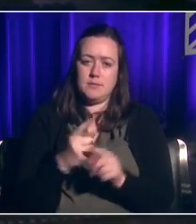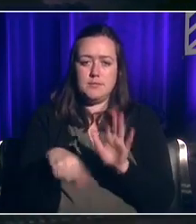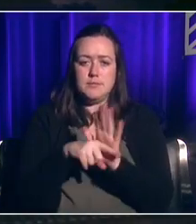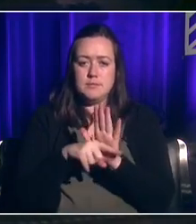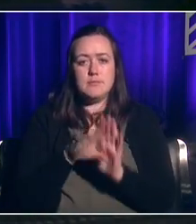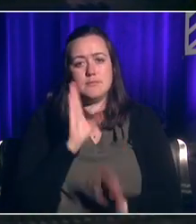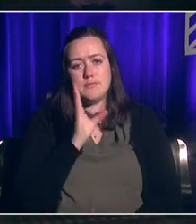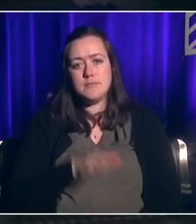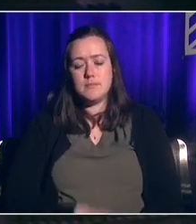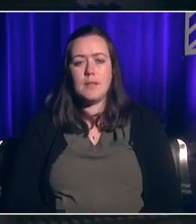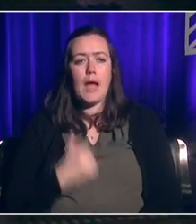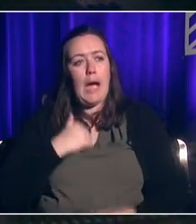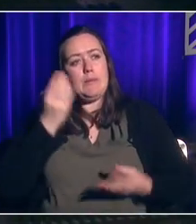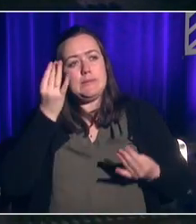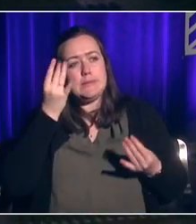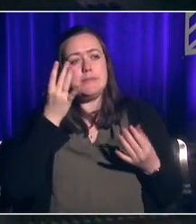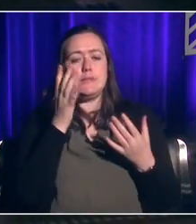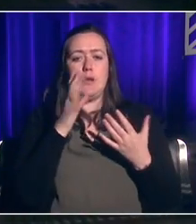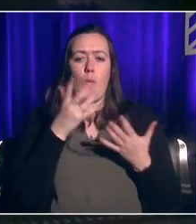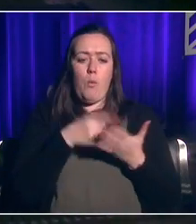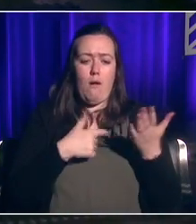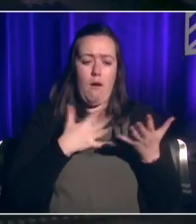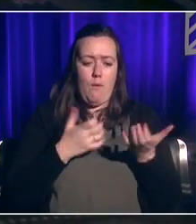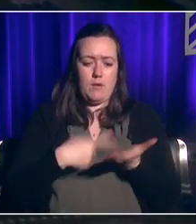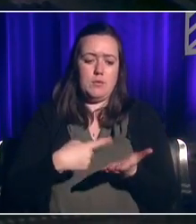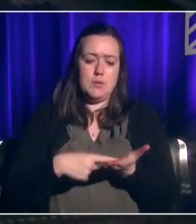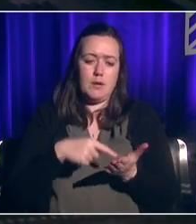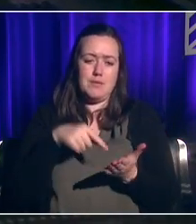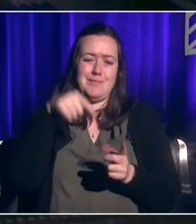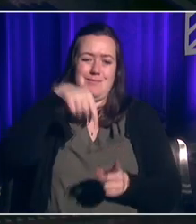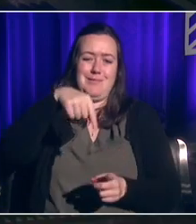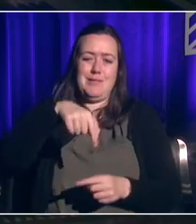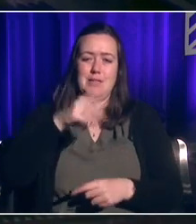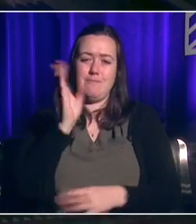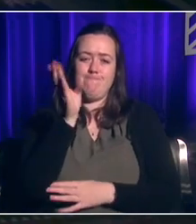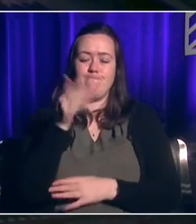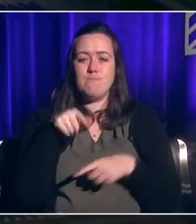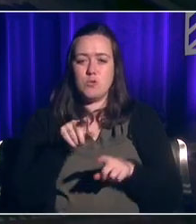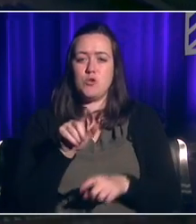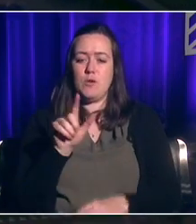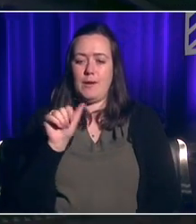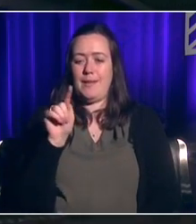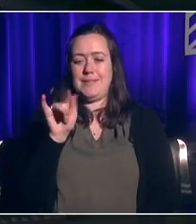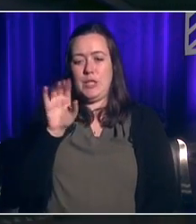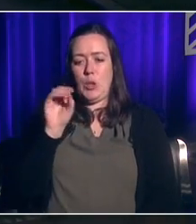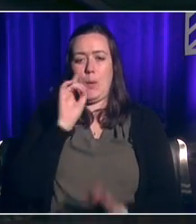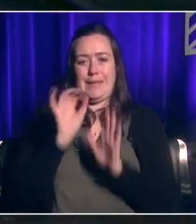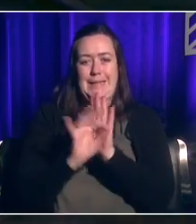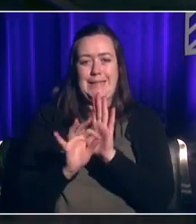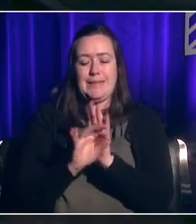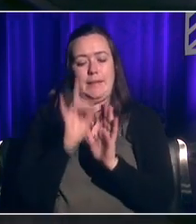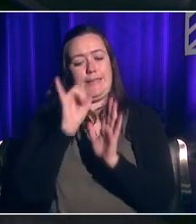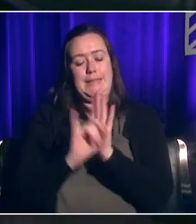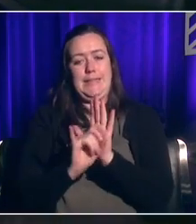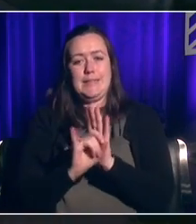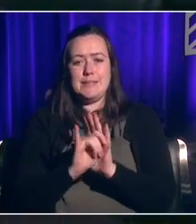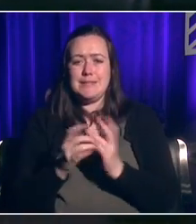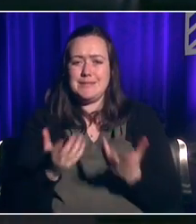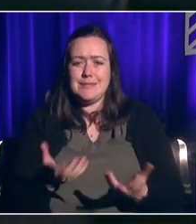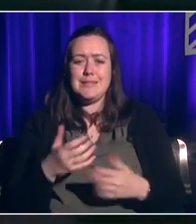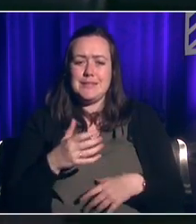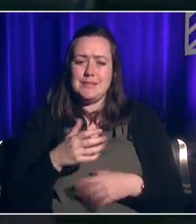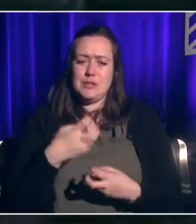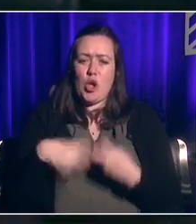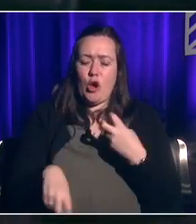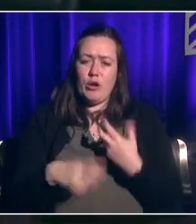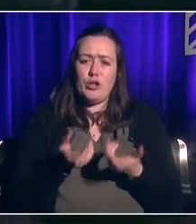say during this talk on American Latino identity, it's a tough one to say because, for the most part, and Eva Longoria, she's a supporter of Voto Latino, often says,